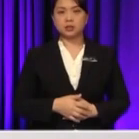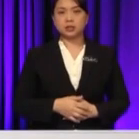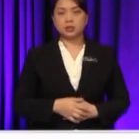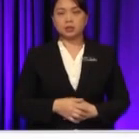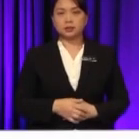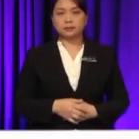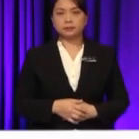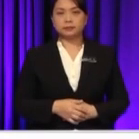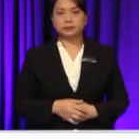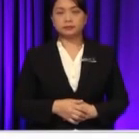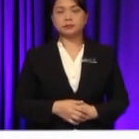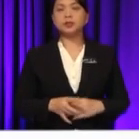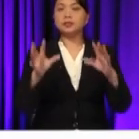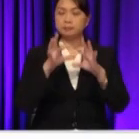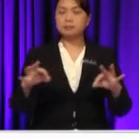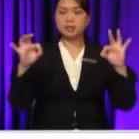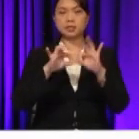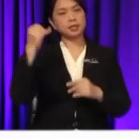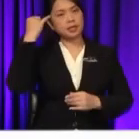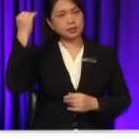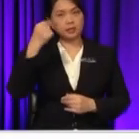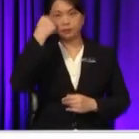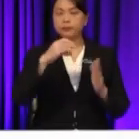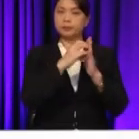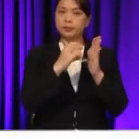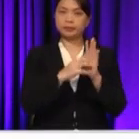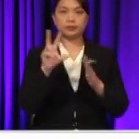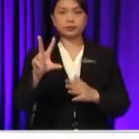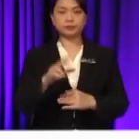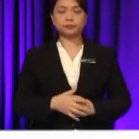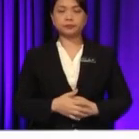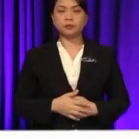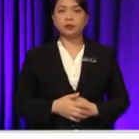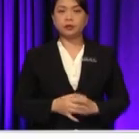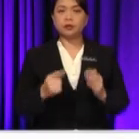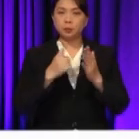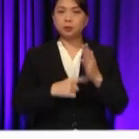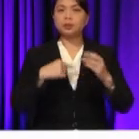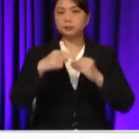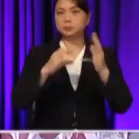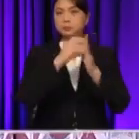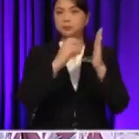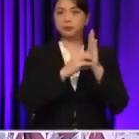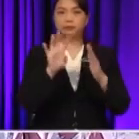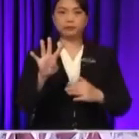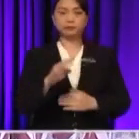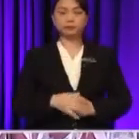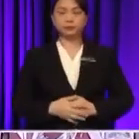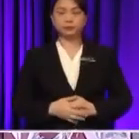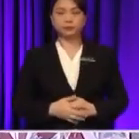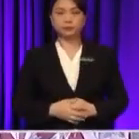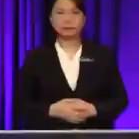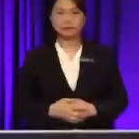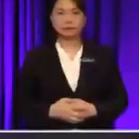That is the main idea for paragraph 3. Hence, it is the paragraph topic. Okay, what about paragraph 4? Can I have another volunteer?